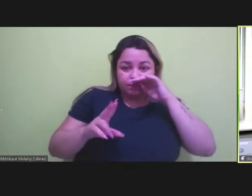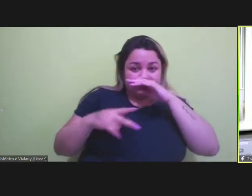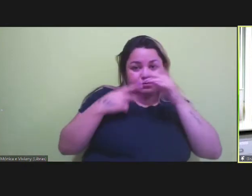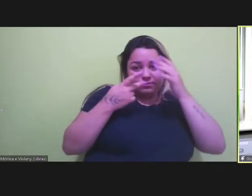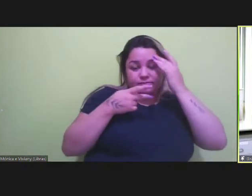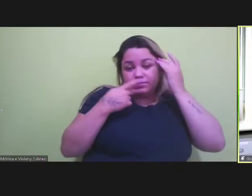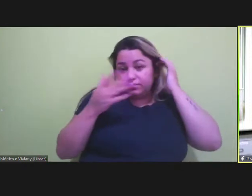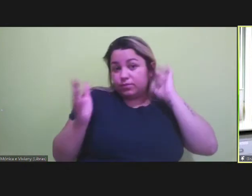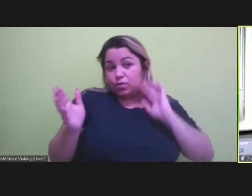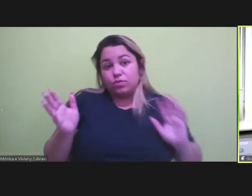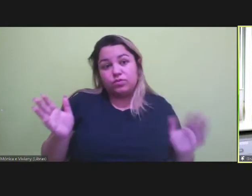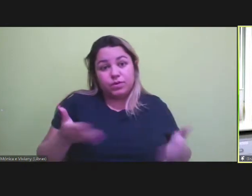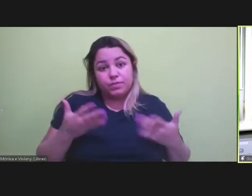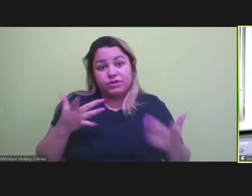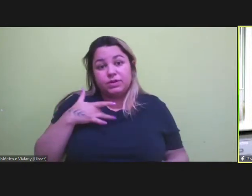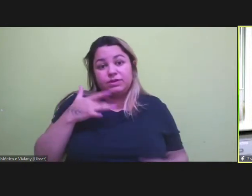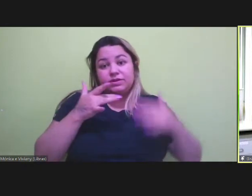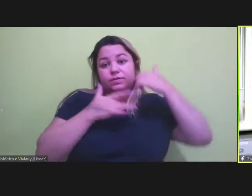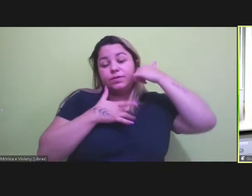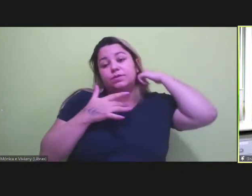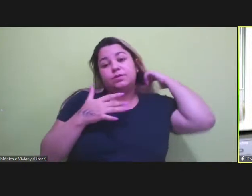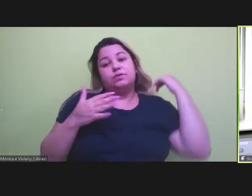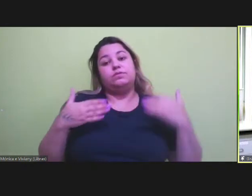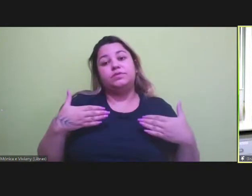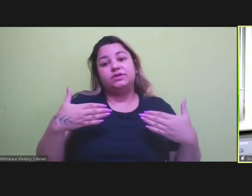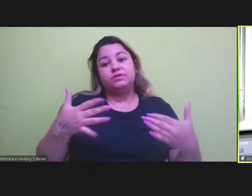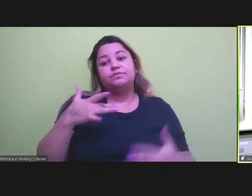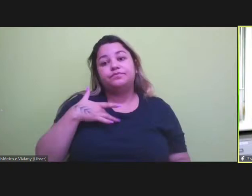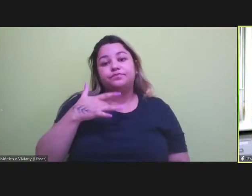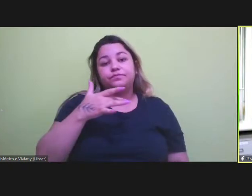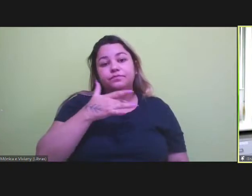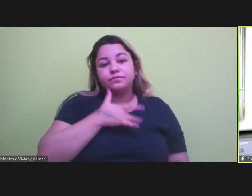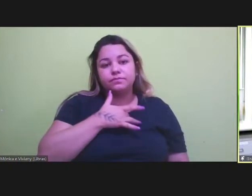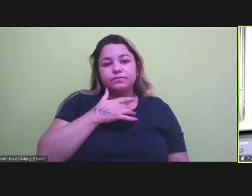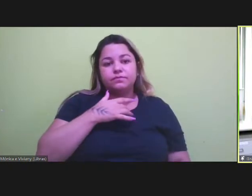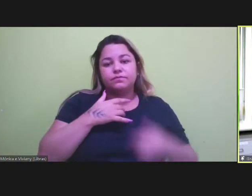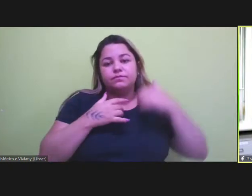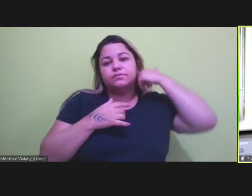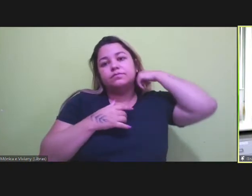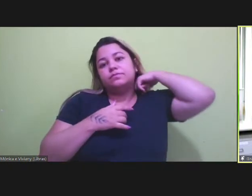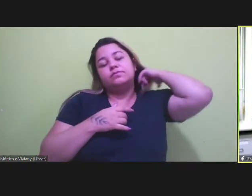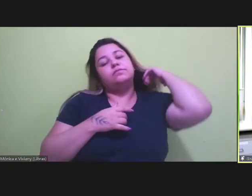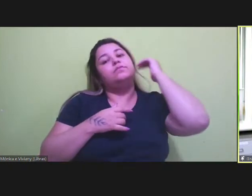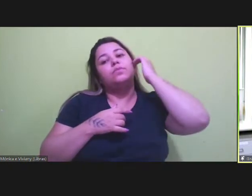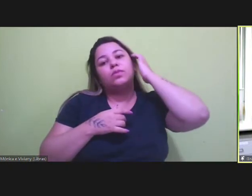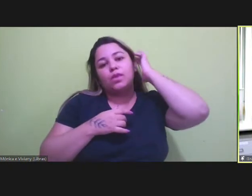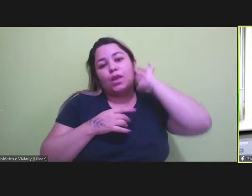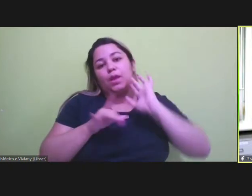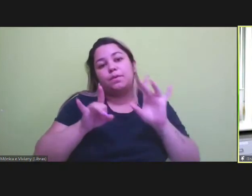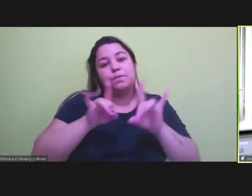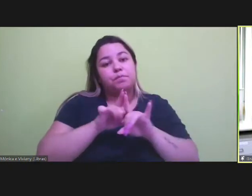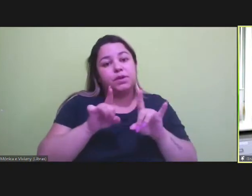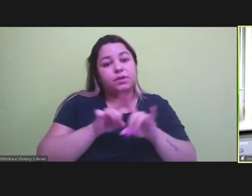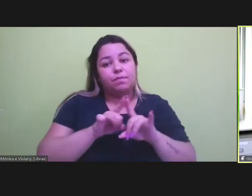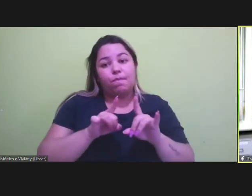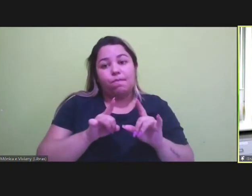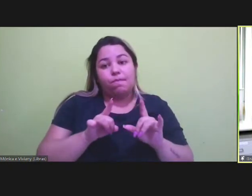talk about from the Department of Health Promotion from the Ministry of Health here in Brazil.